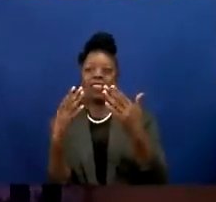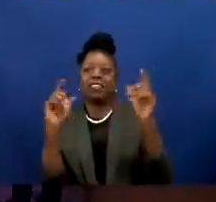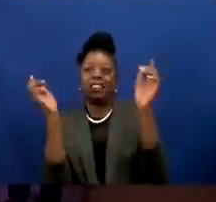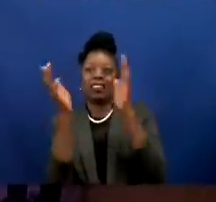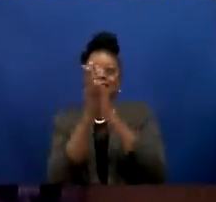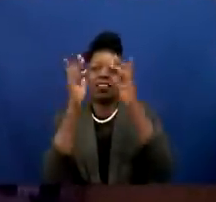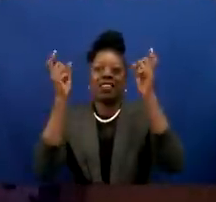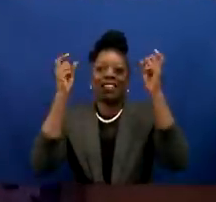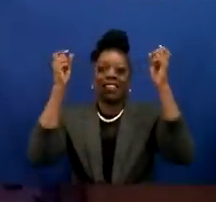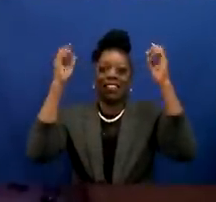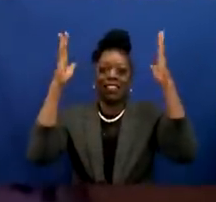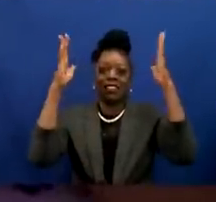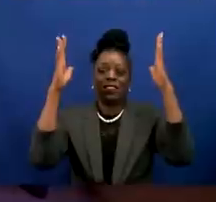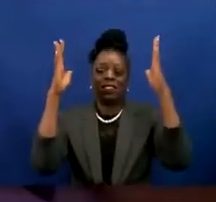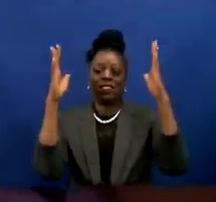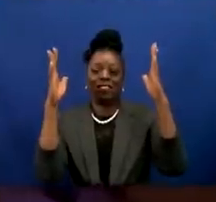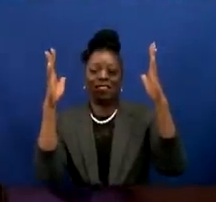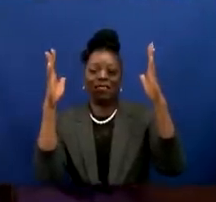Hallelujah.